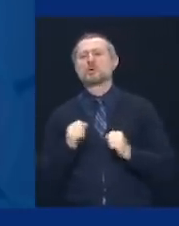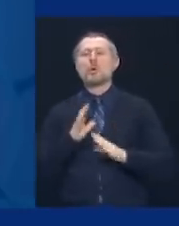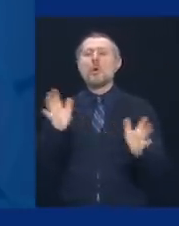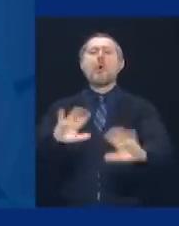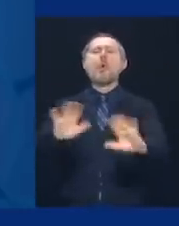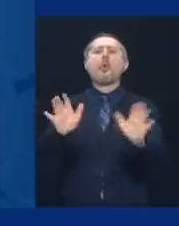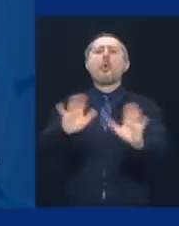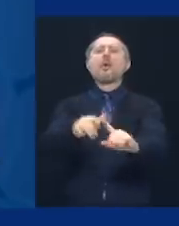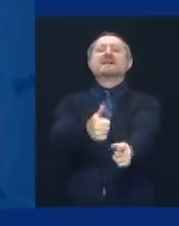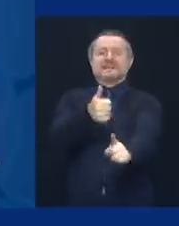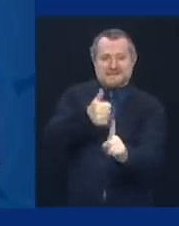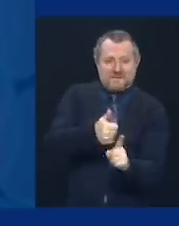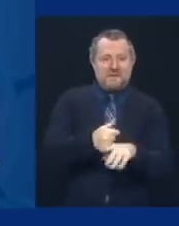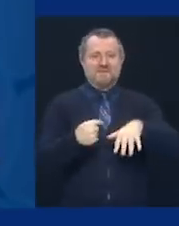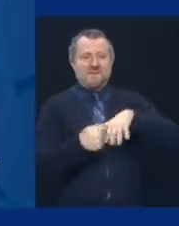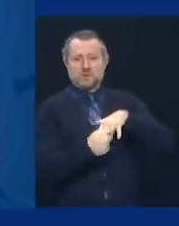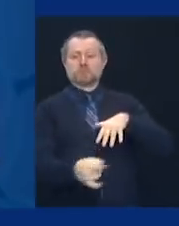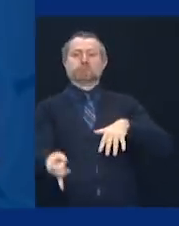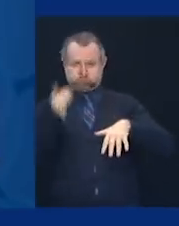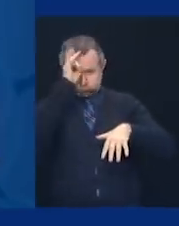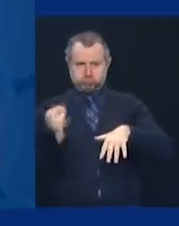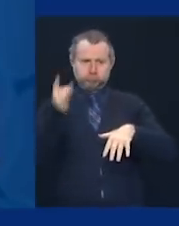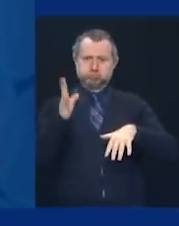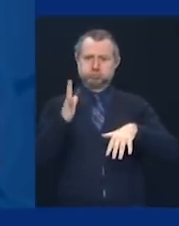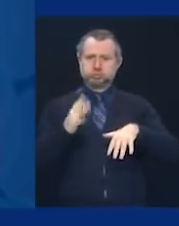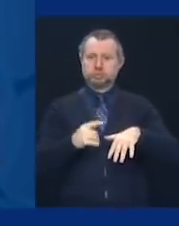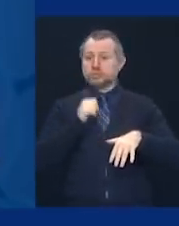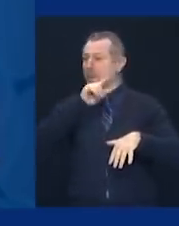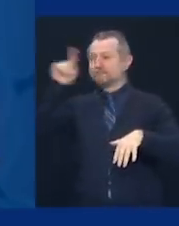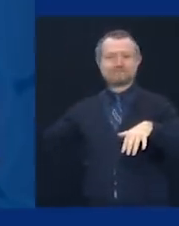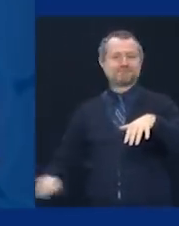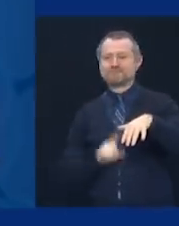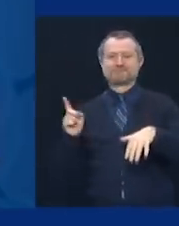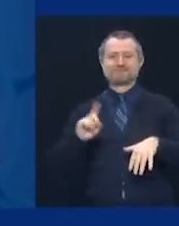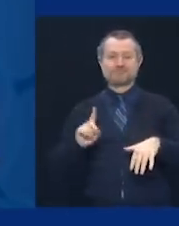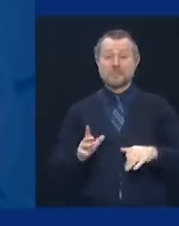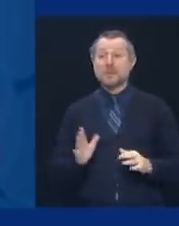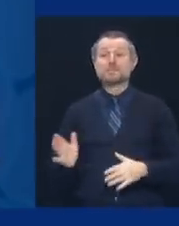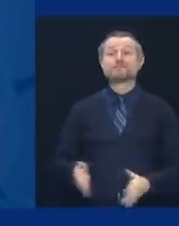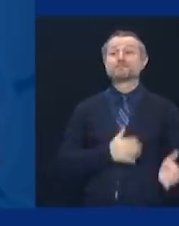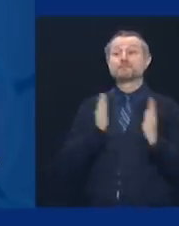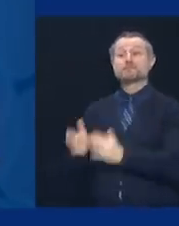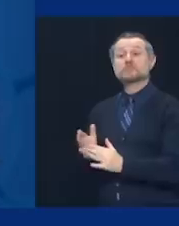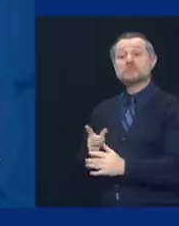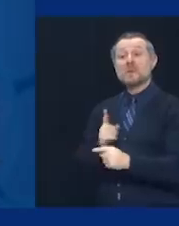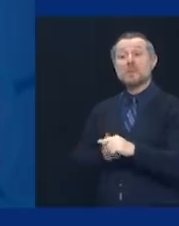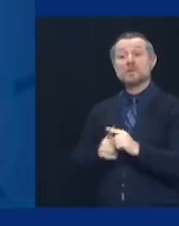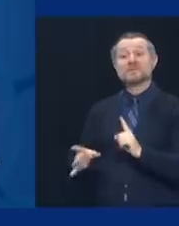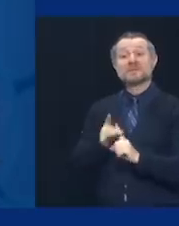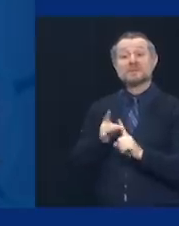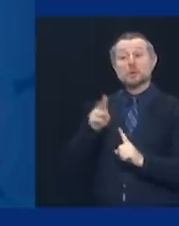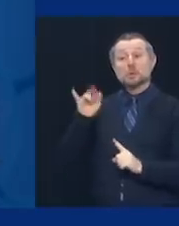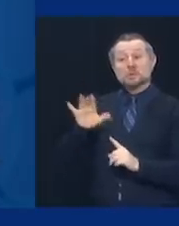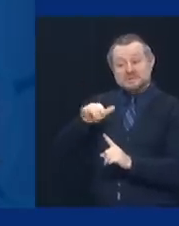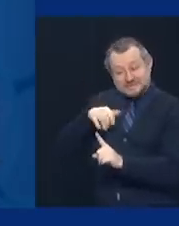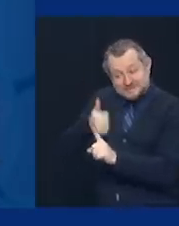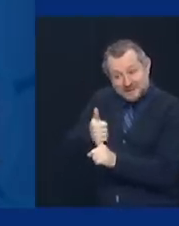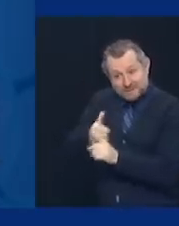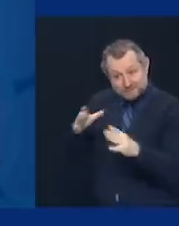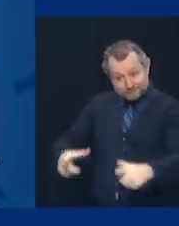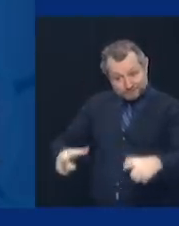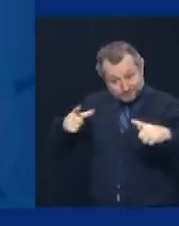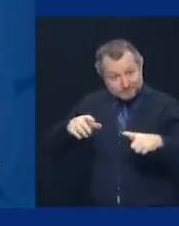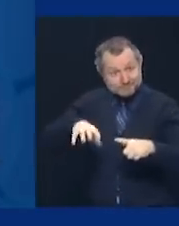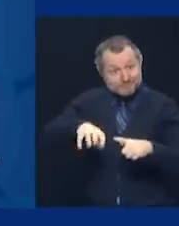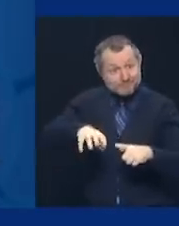should understand it and react. Positivity in New York City, Manhattan 2.75, Staten Island